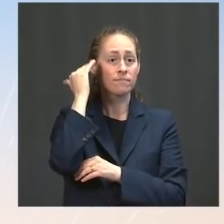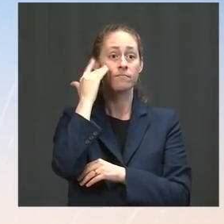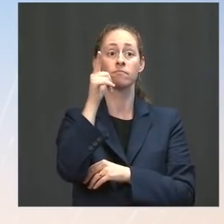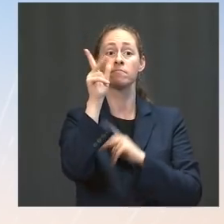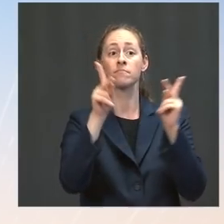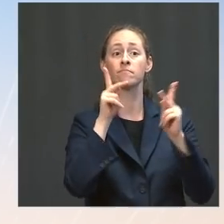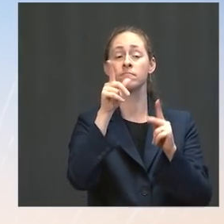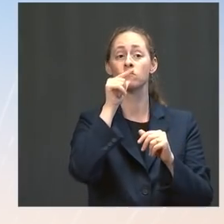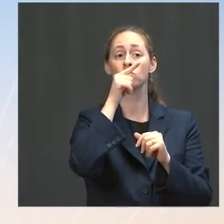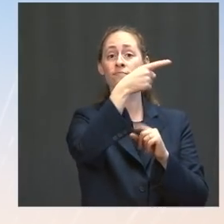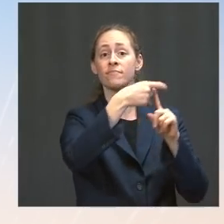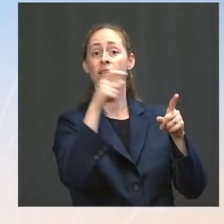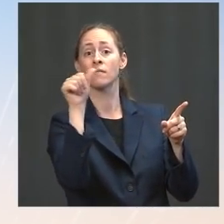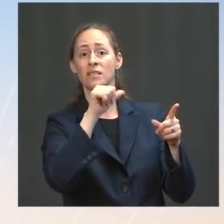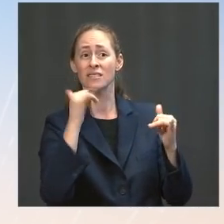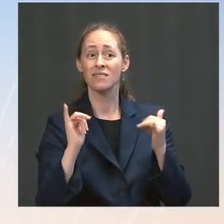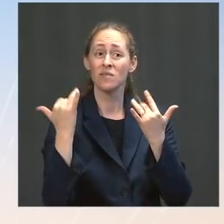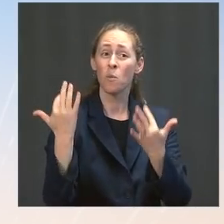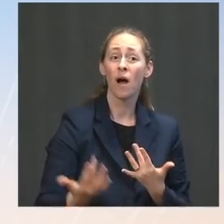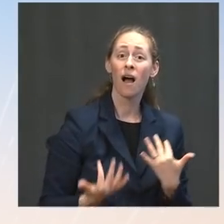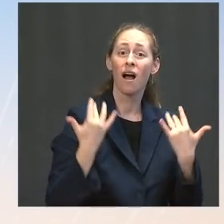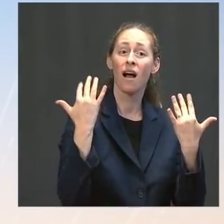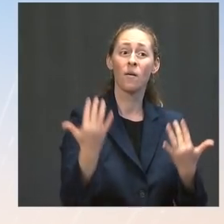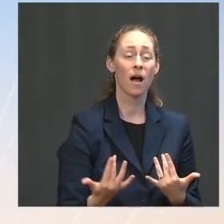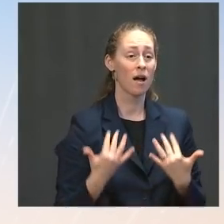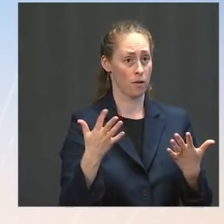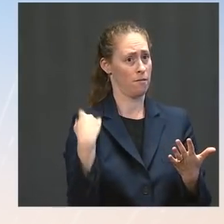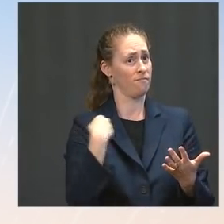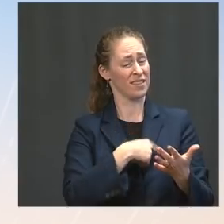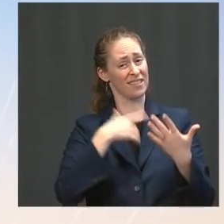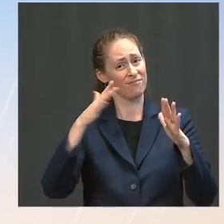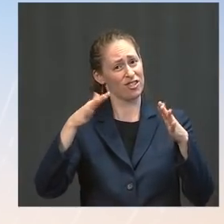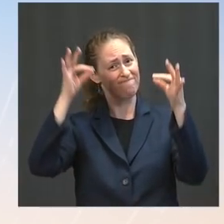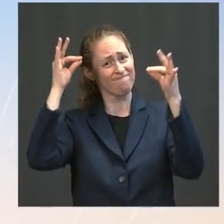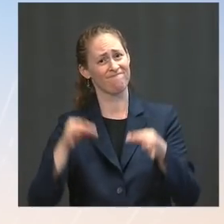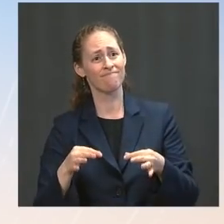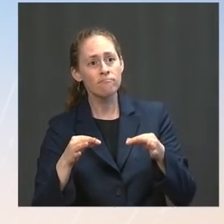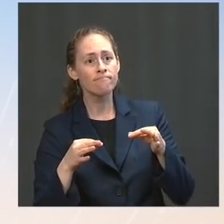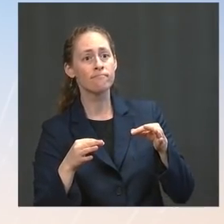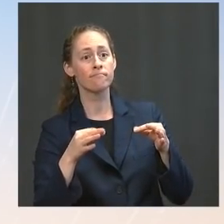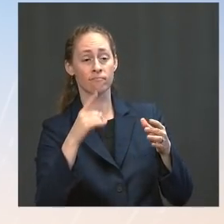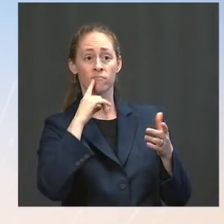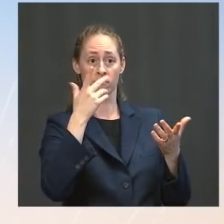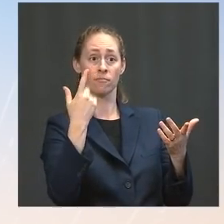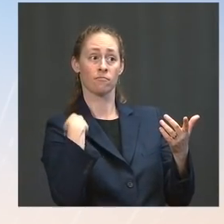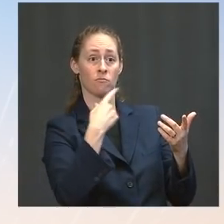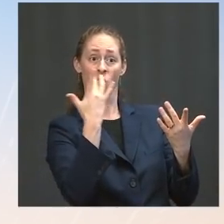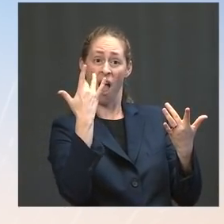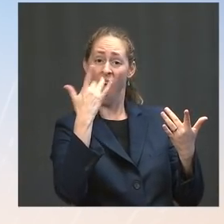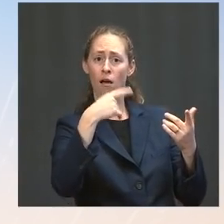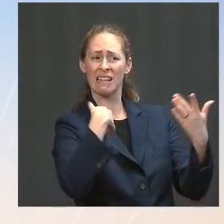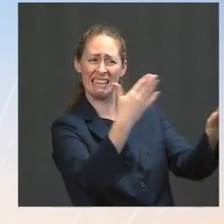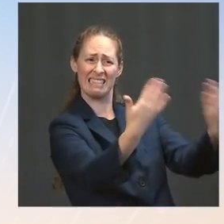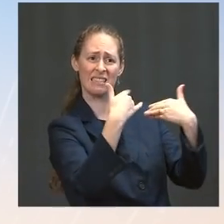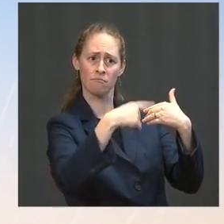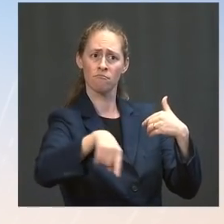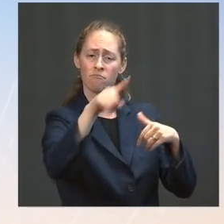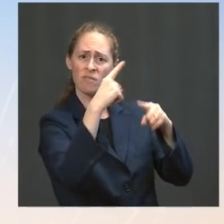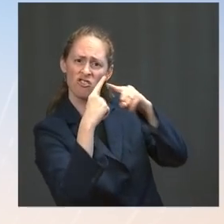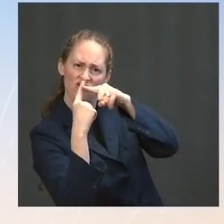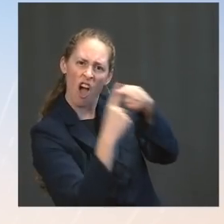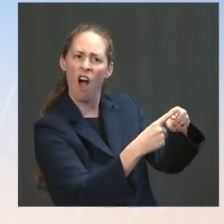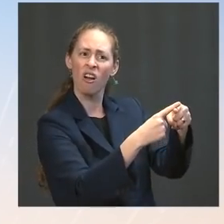of programs that are overseen by the State Department. And I'm not going to put a cap on that today. I'd also note that, as the Secretary of State said,